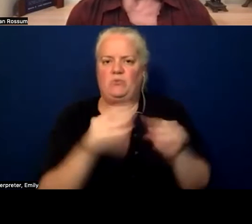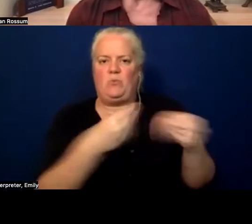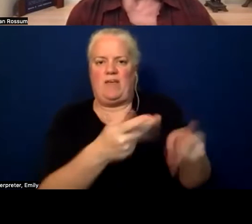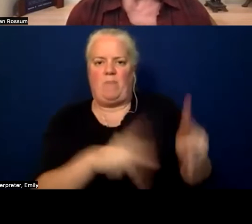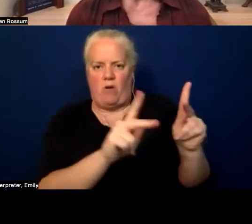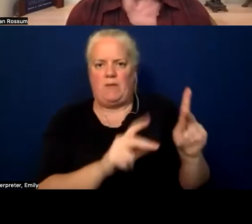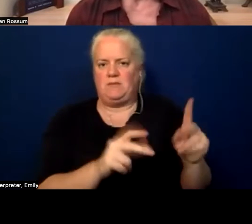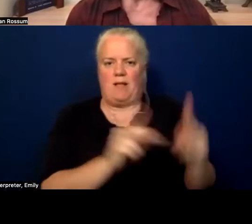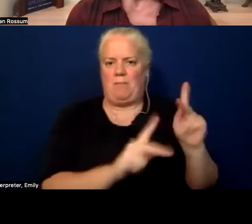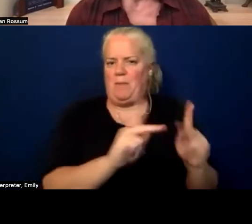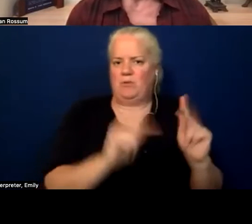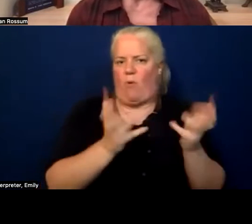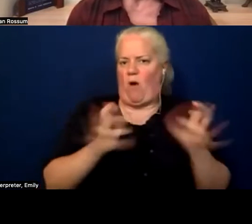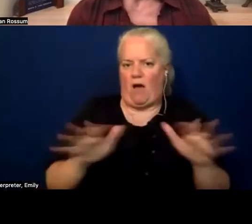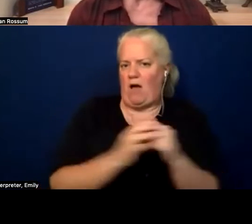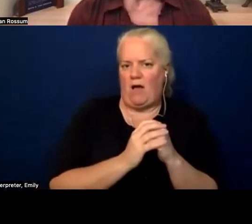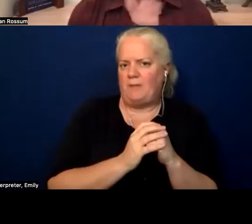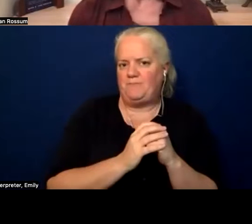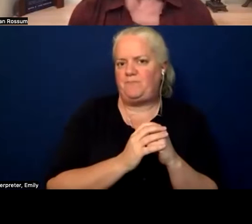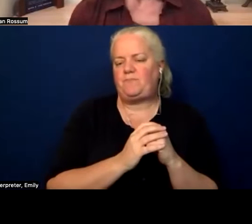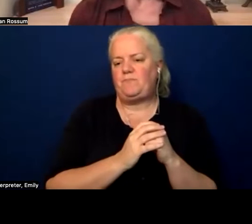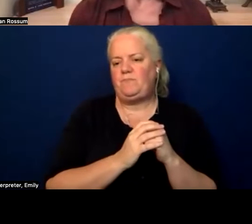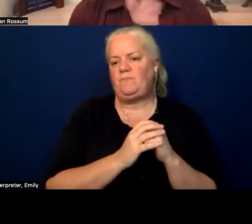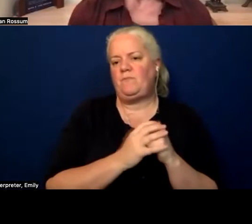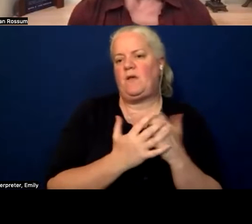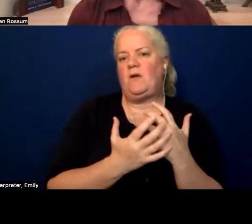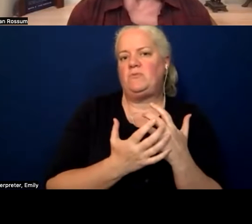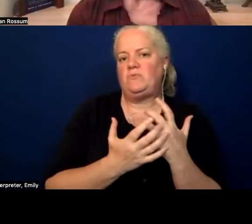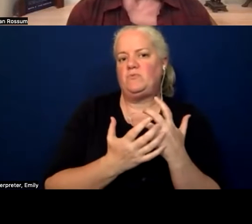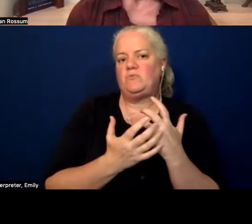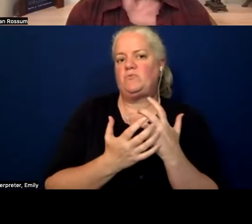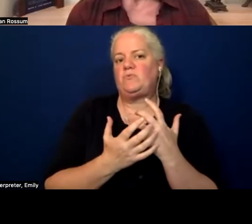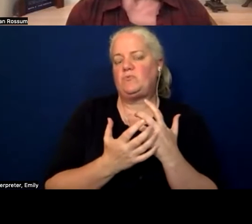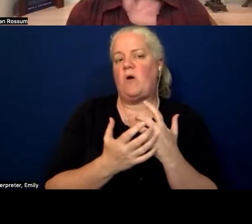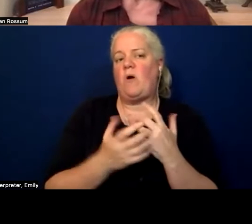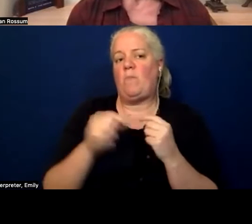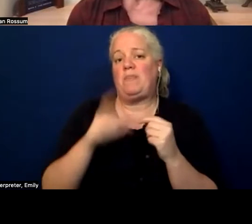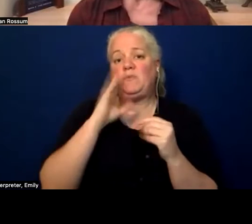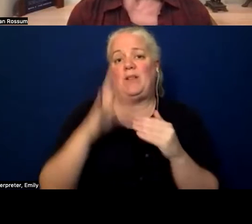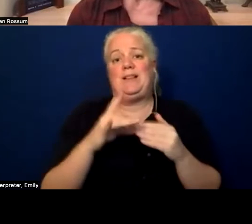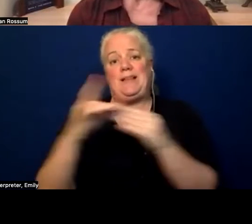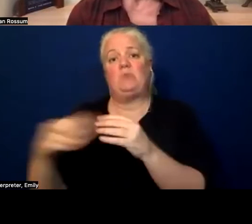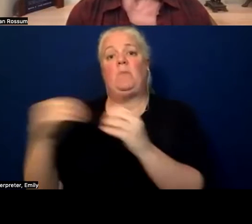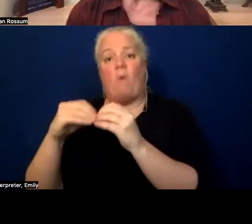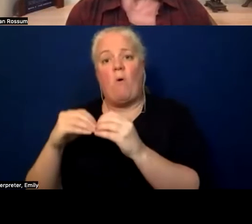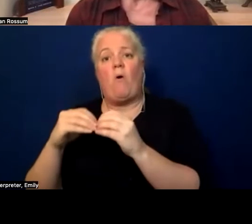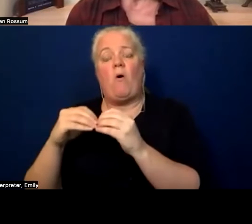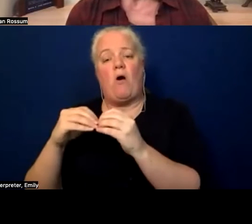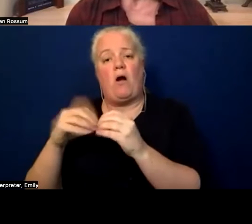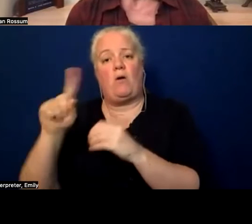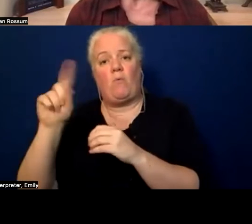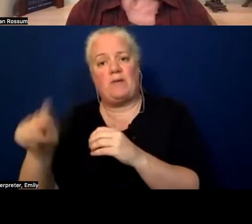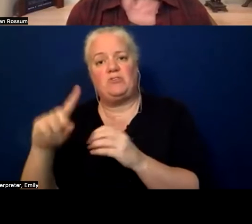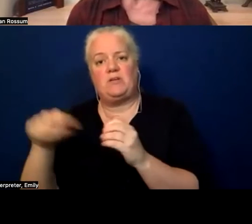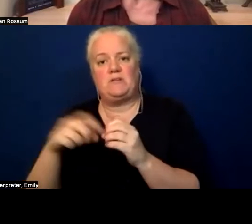I think that also this, to your question, Kate, this is really going to open up larger questions now that we're talking about this idea of